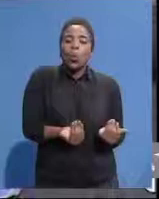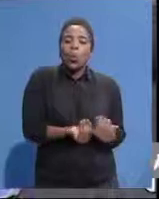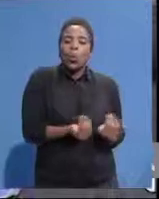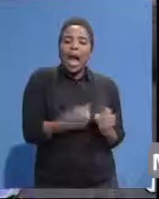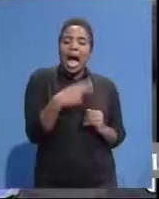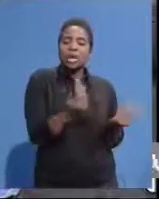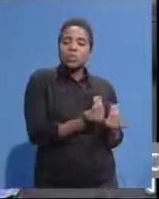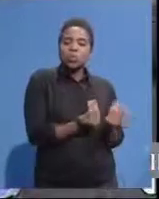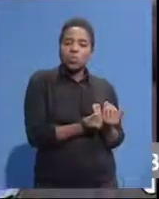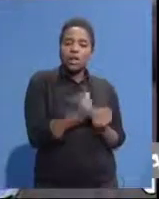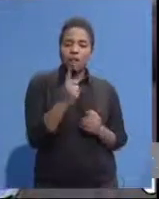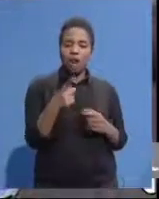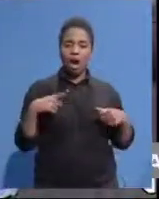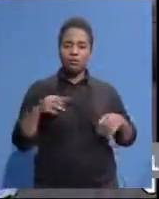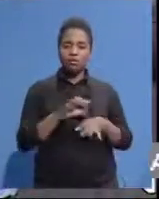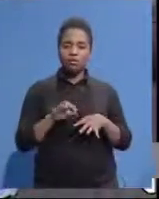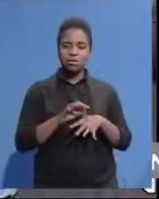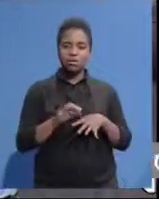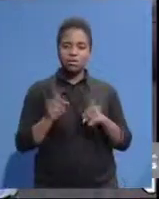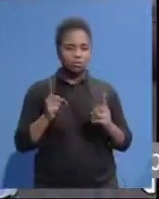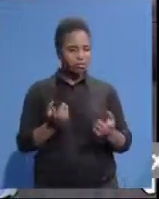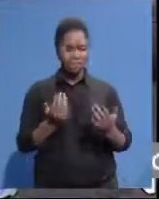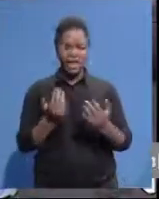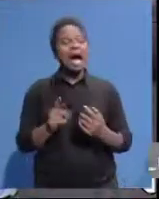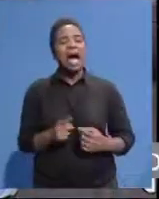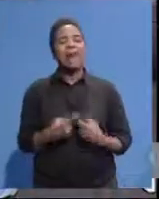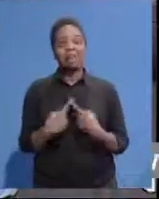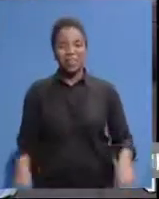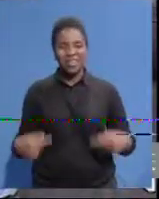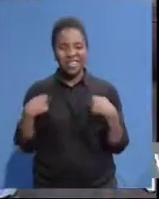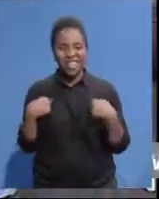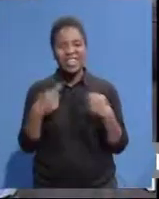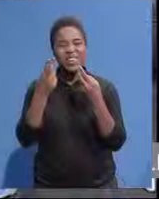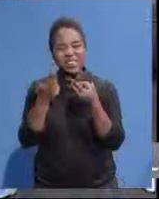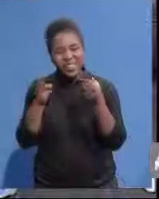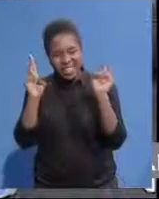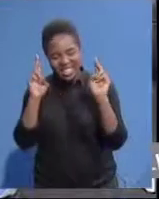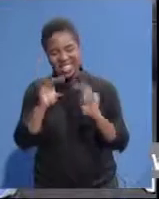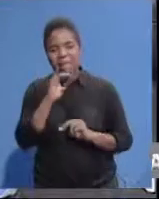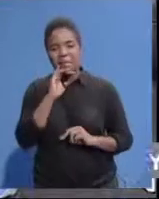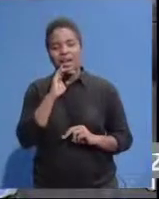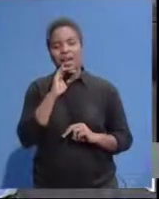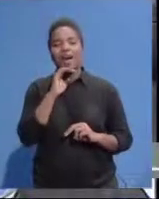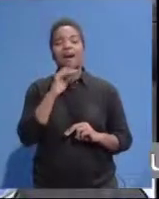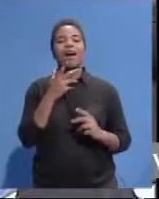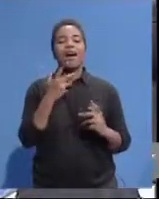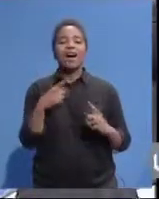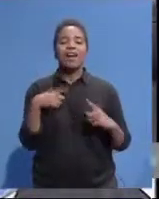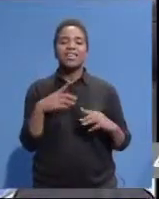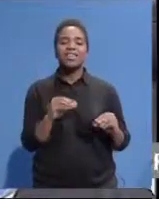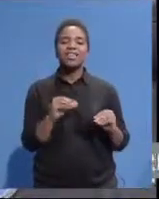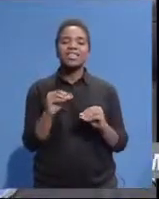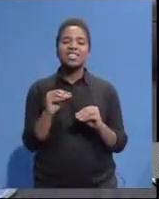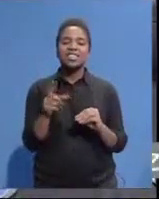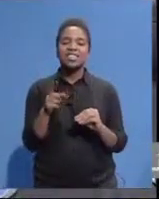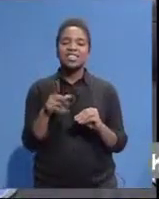So then he organized at Shell House, because we always get together at the lift, and the secretary would let me pass through. And they moved me to the then